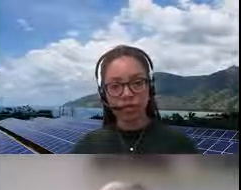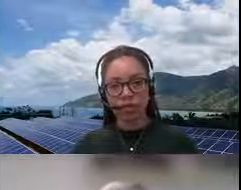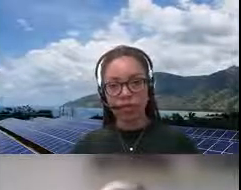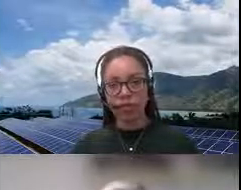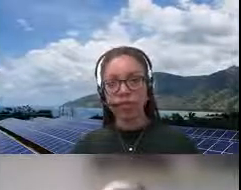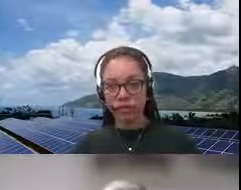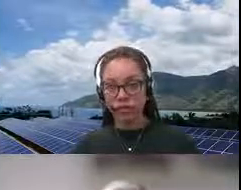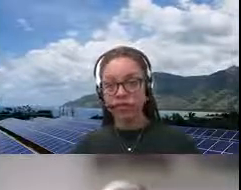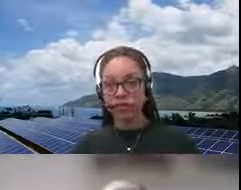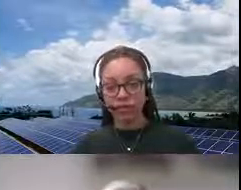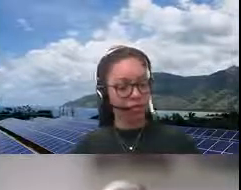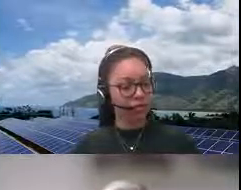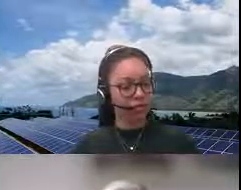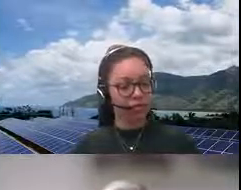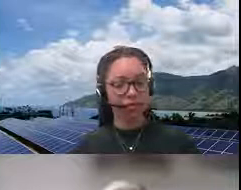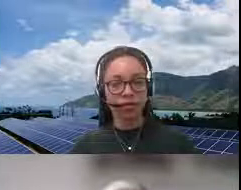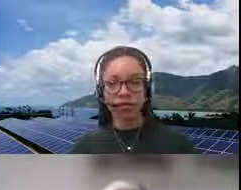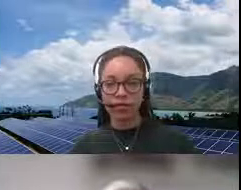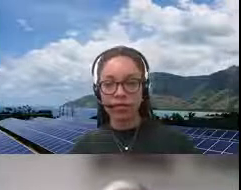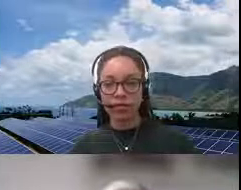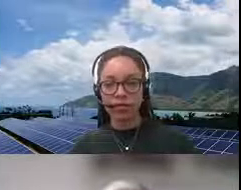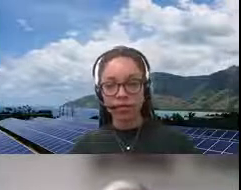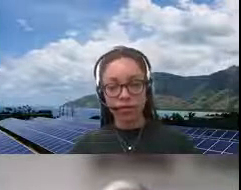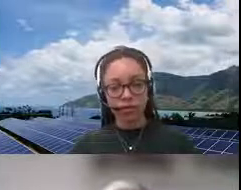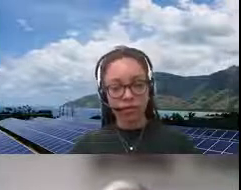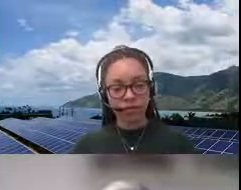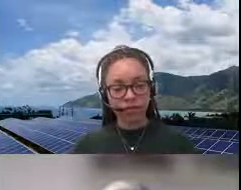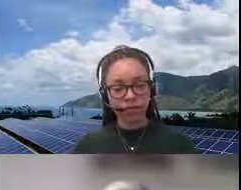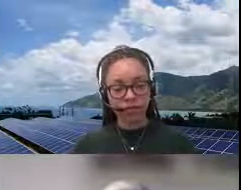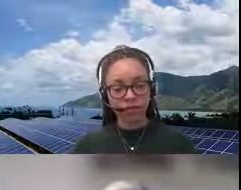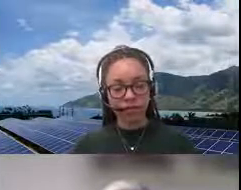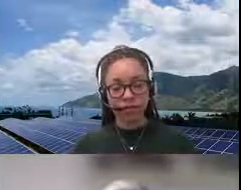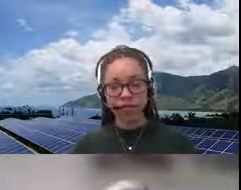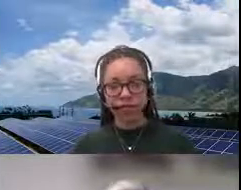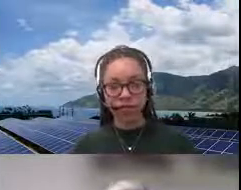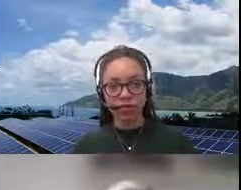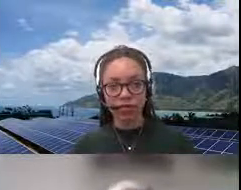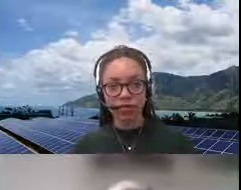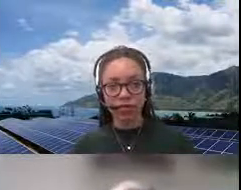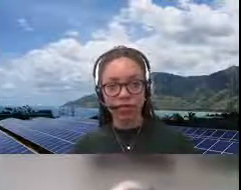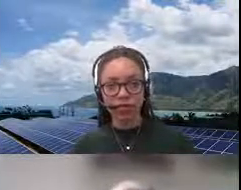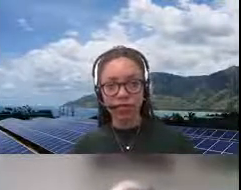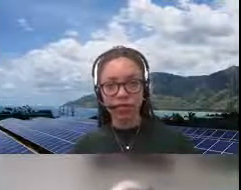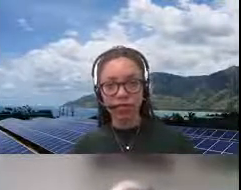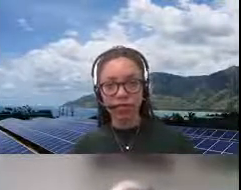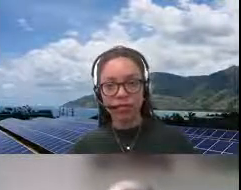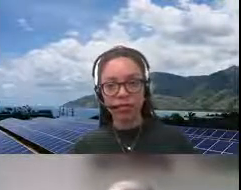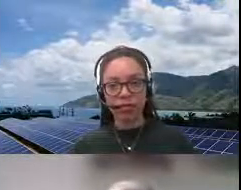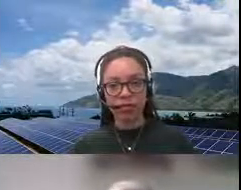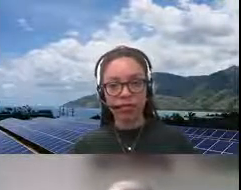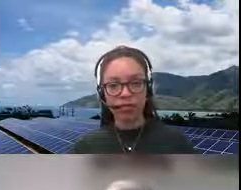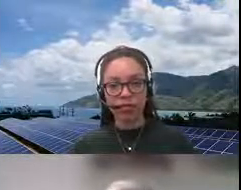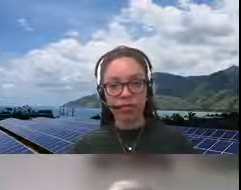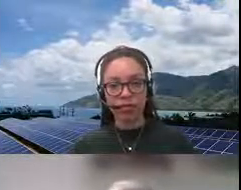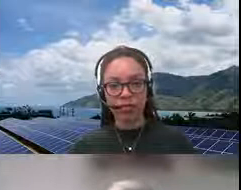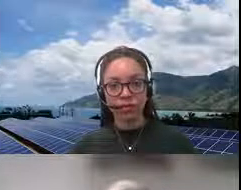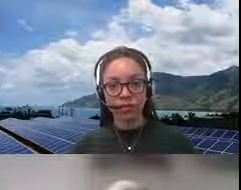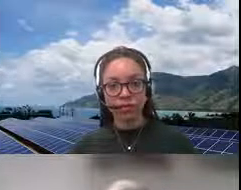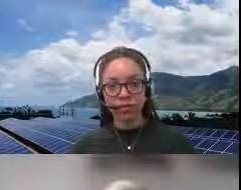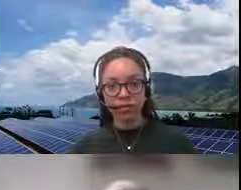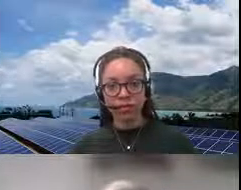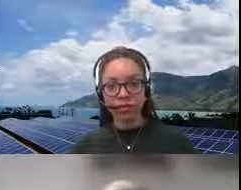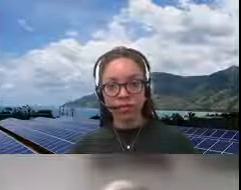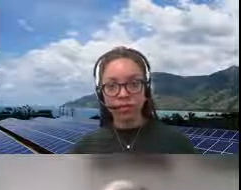tender scenario. So in addition to the objectives of the round with the removing barriers and improving reliability